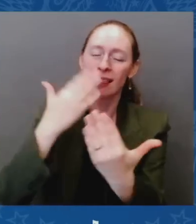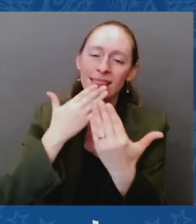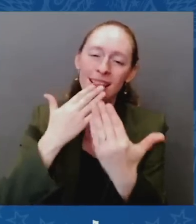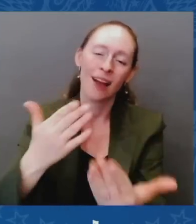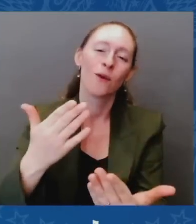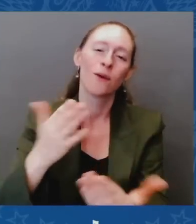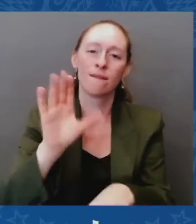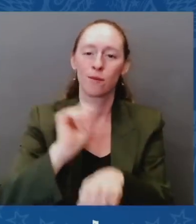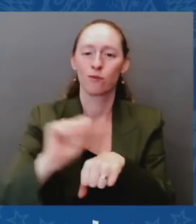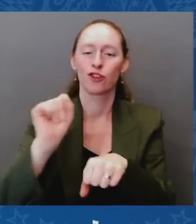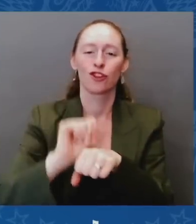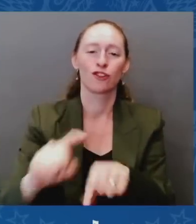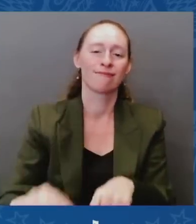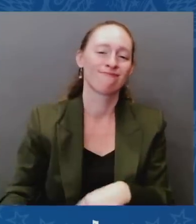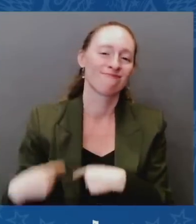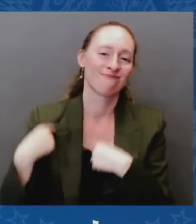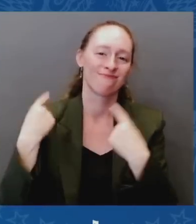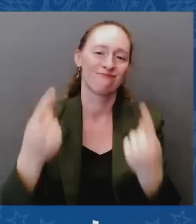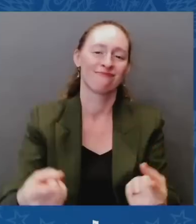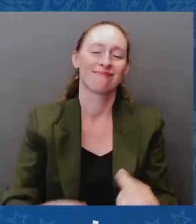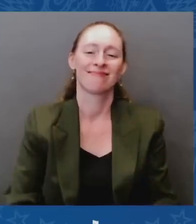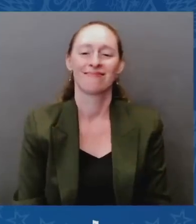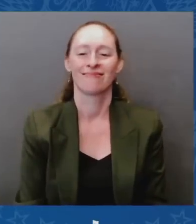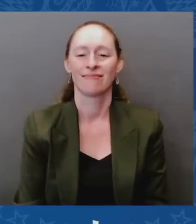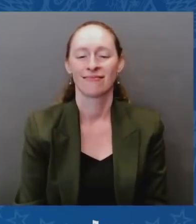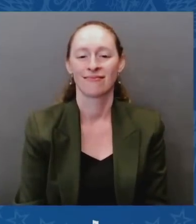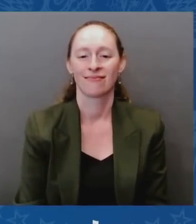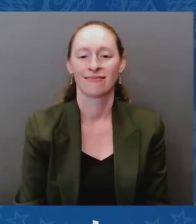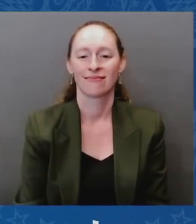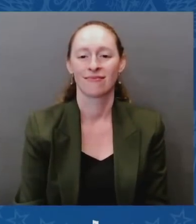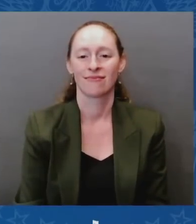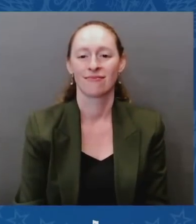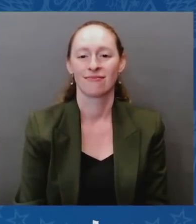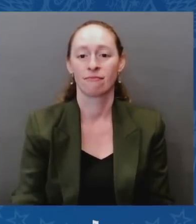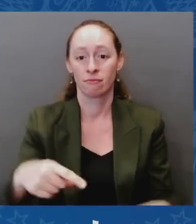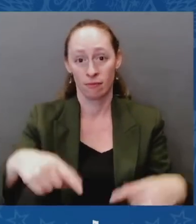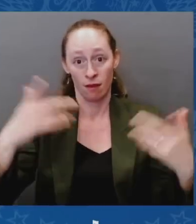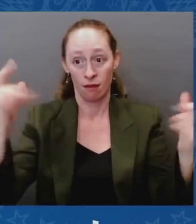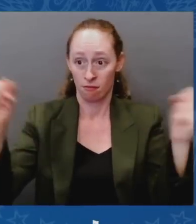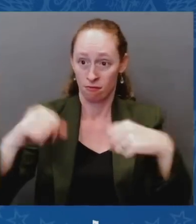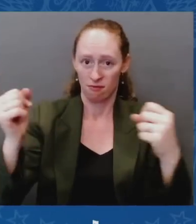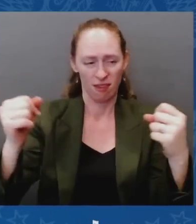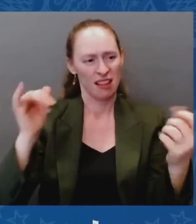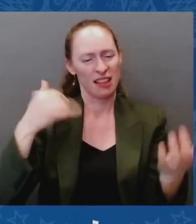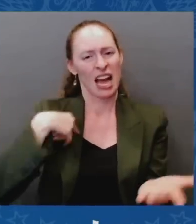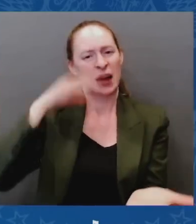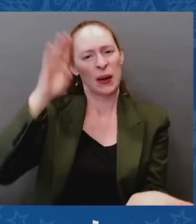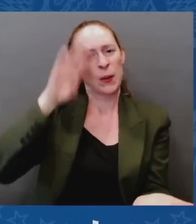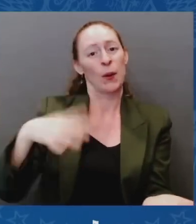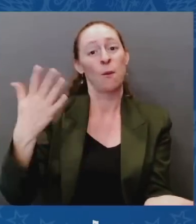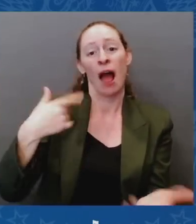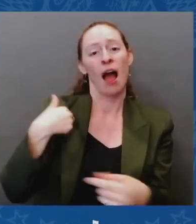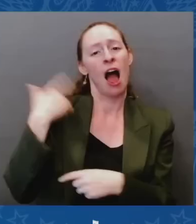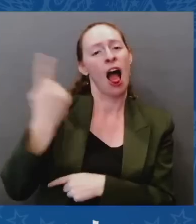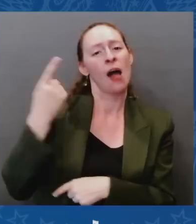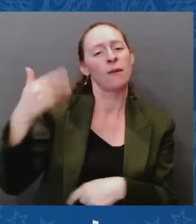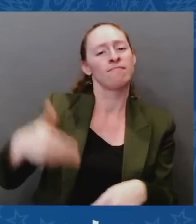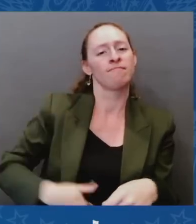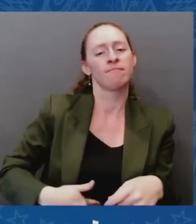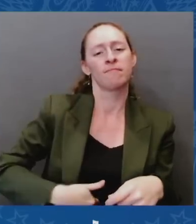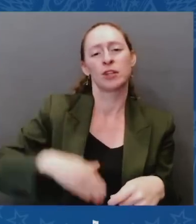validation what I've always believed. Unions and management can work together for the benefit of